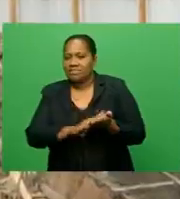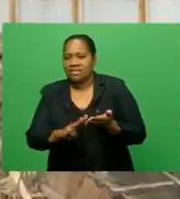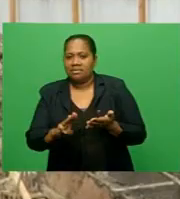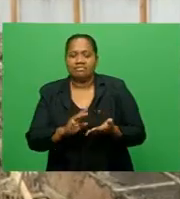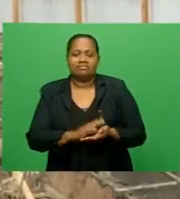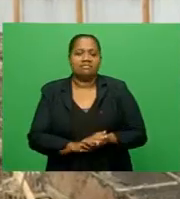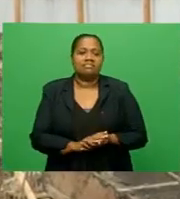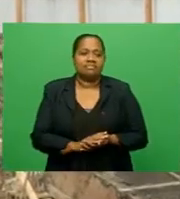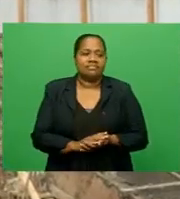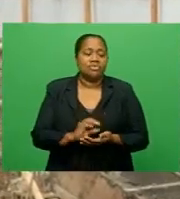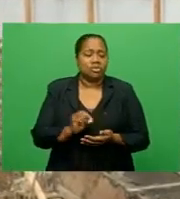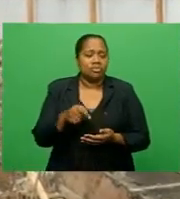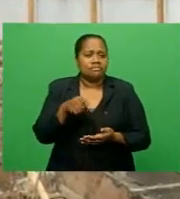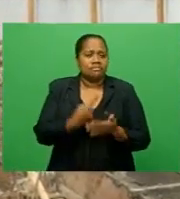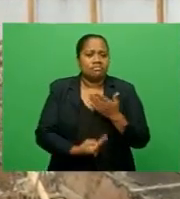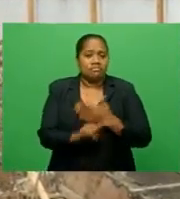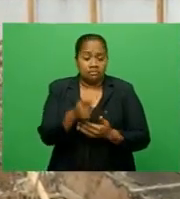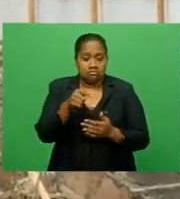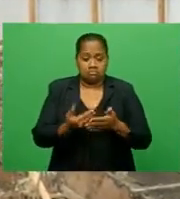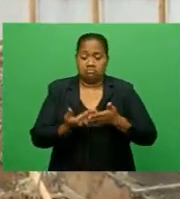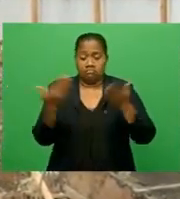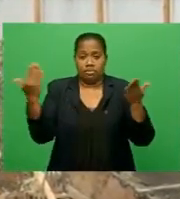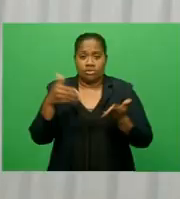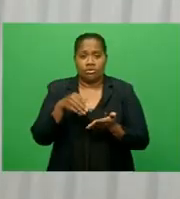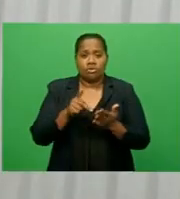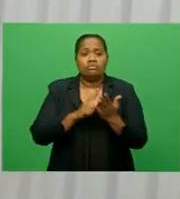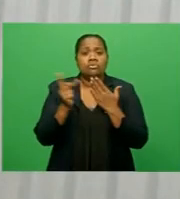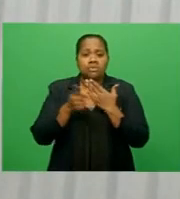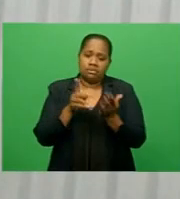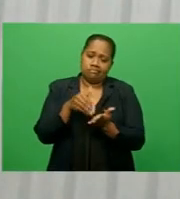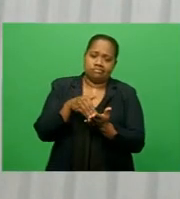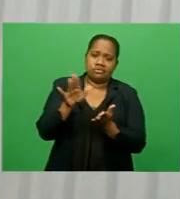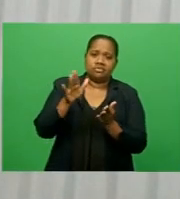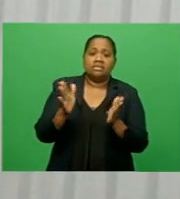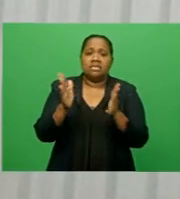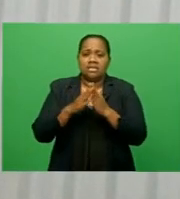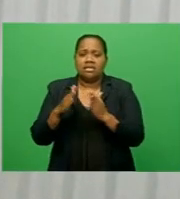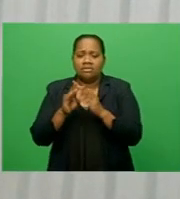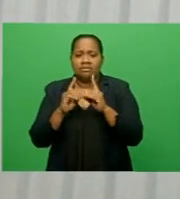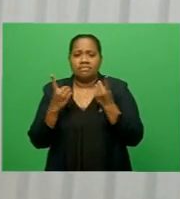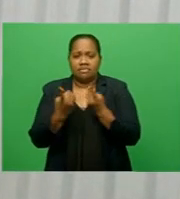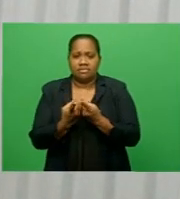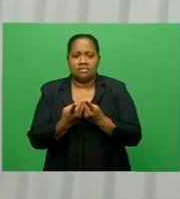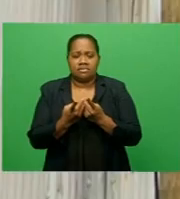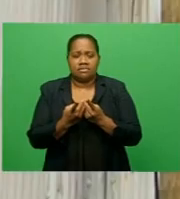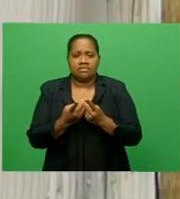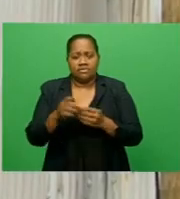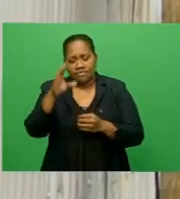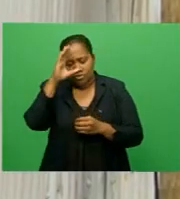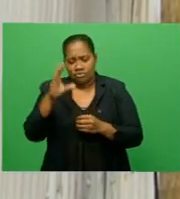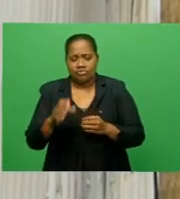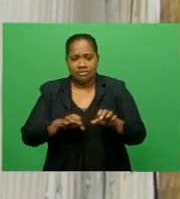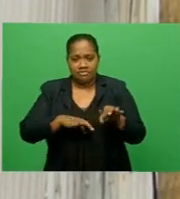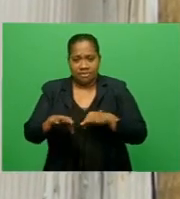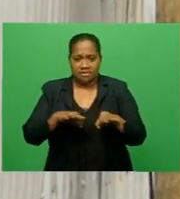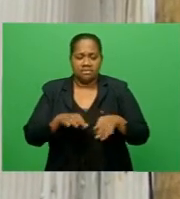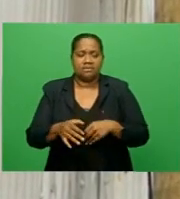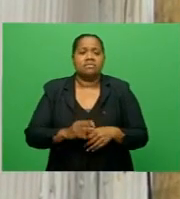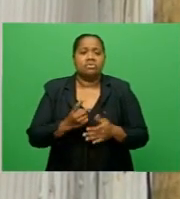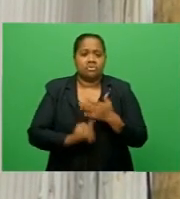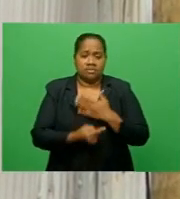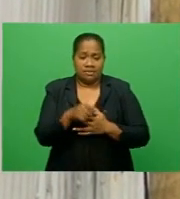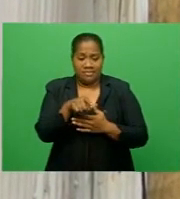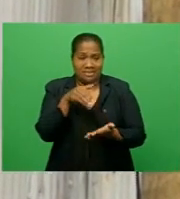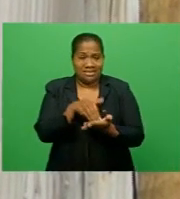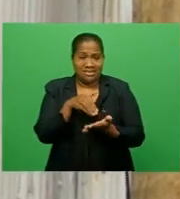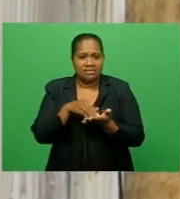development projects which has been approved by the Department of Town and Country Planning. Work on the storage and distribution centre is expected